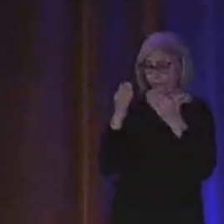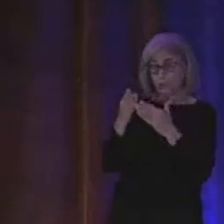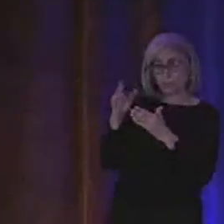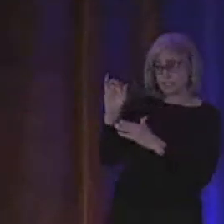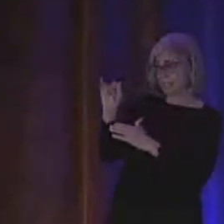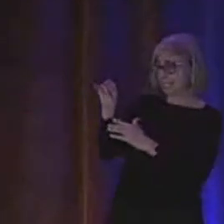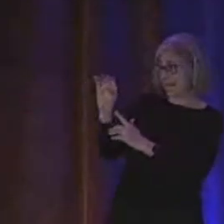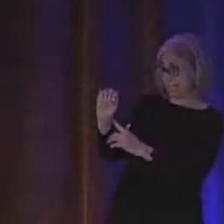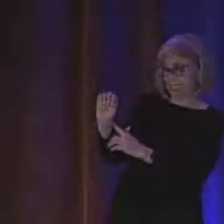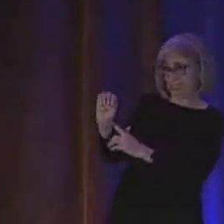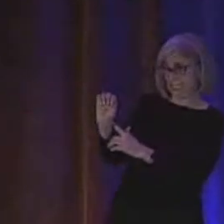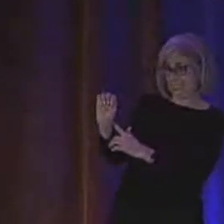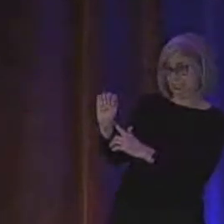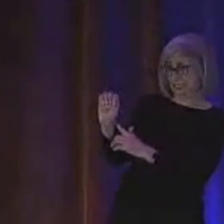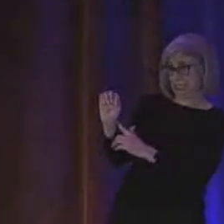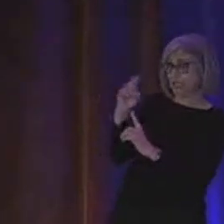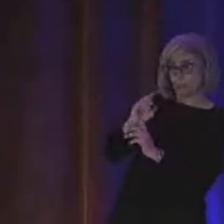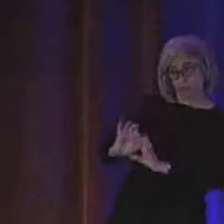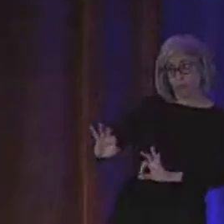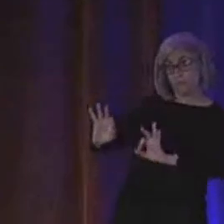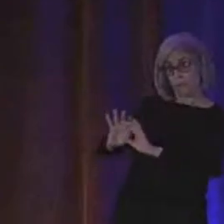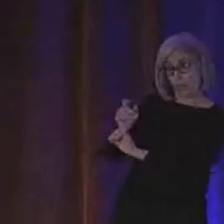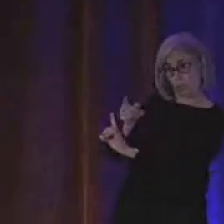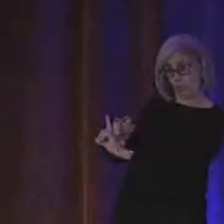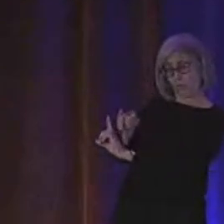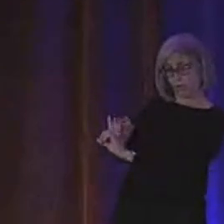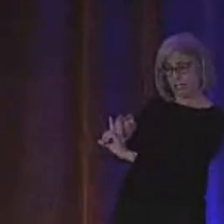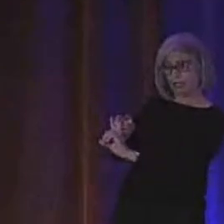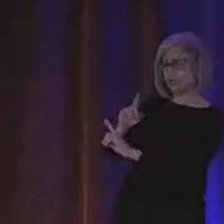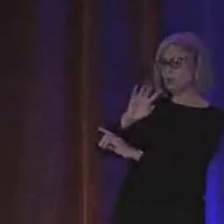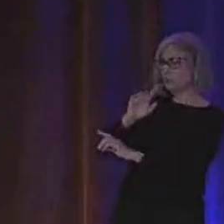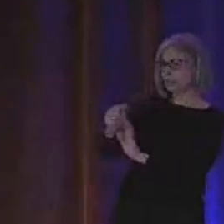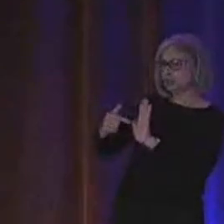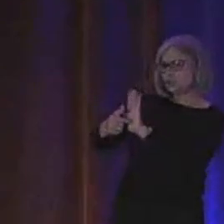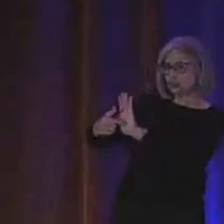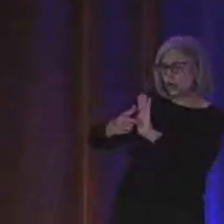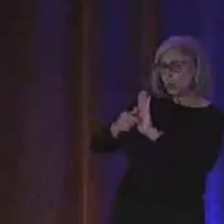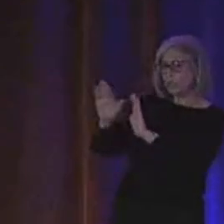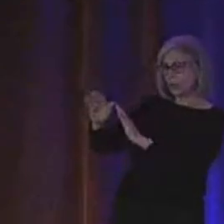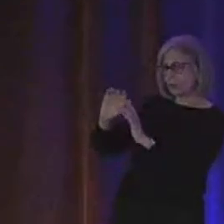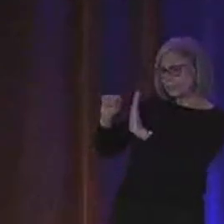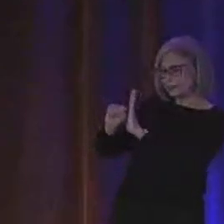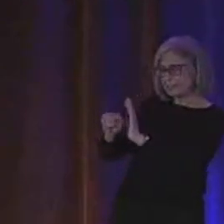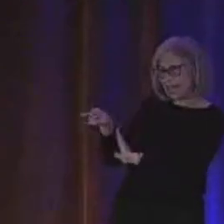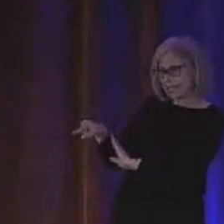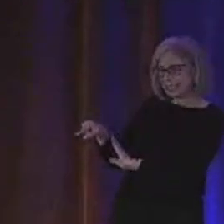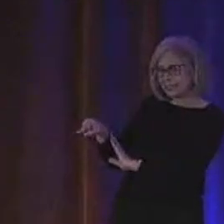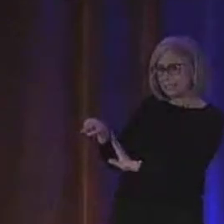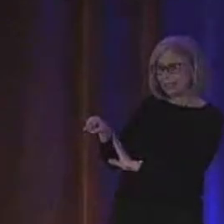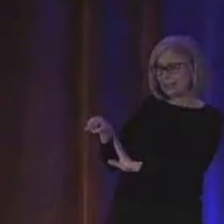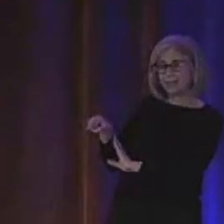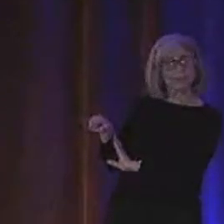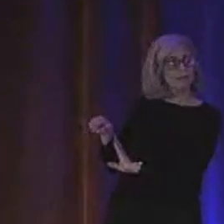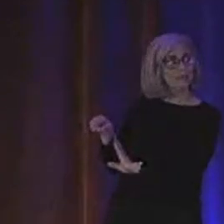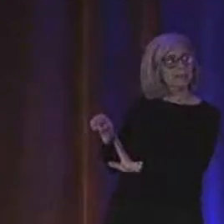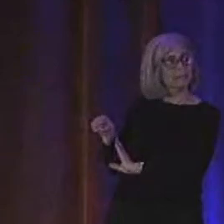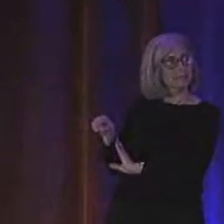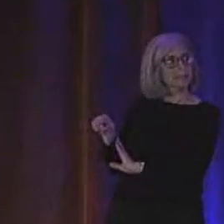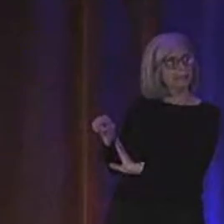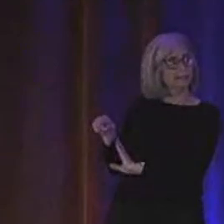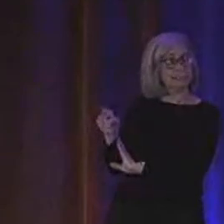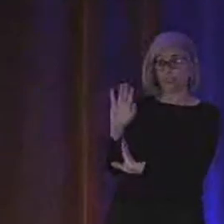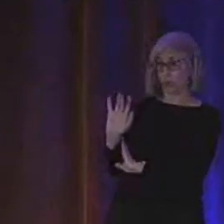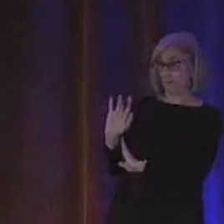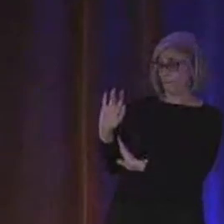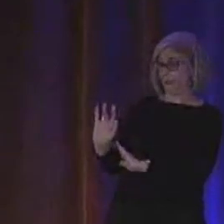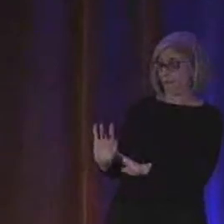with focus states, it's very important to make sure you're actually showing your focus states on your